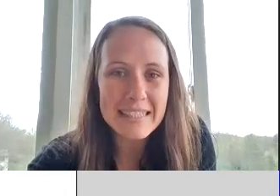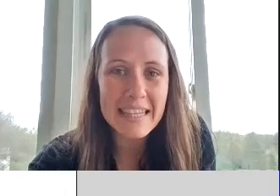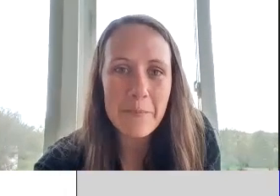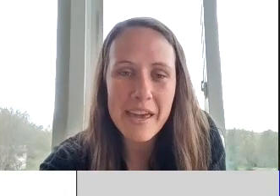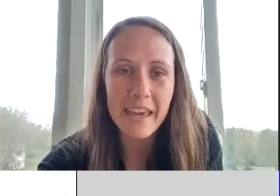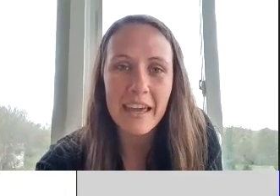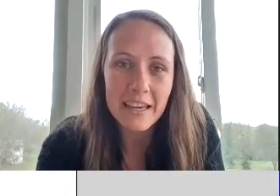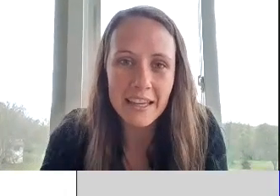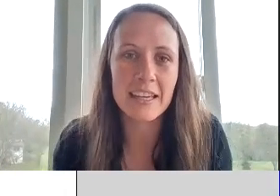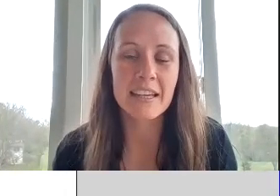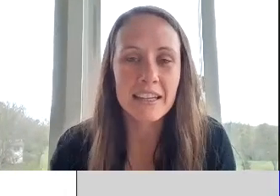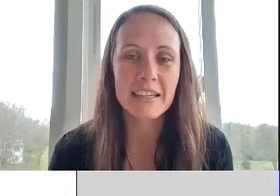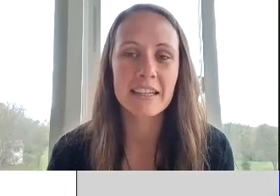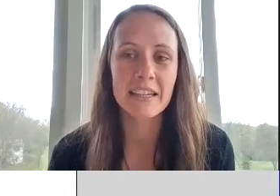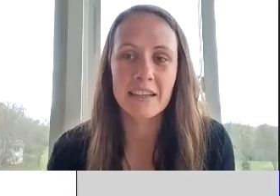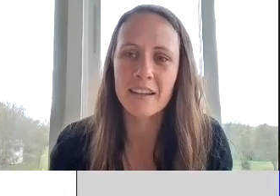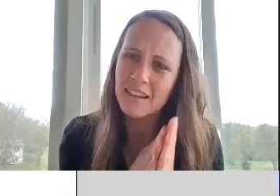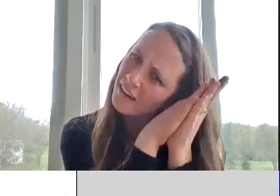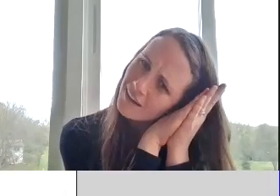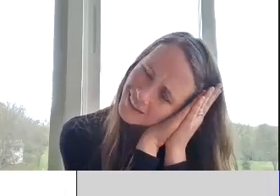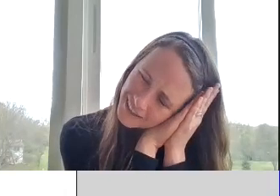Who is sleeping?